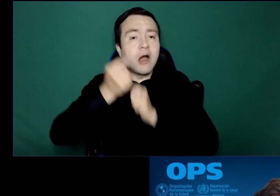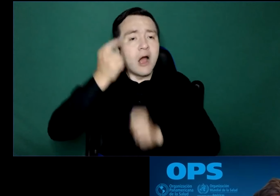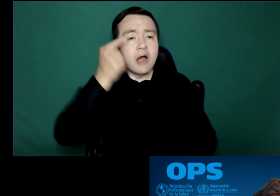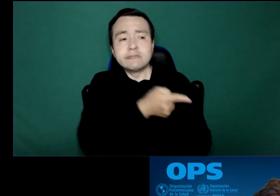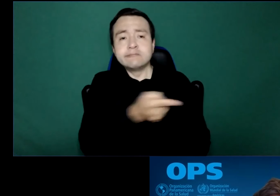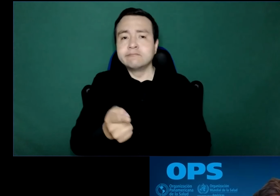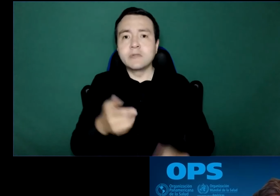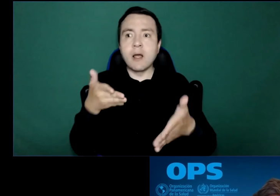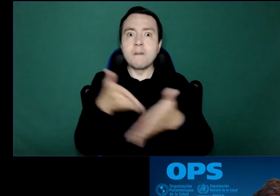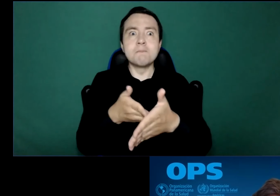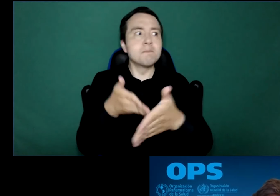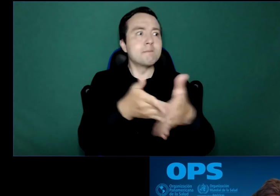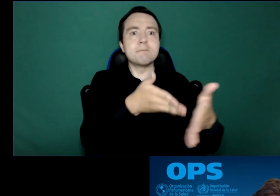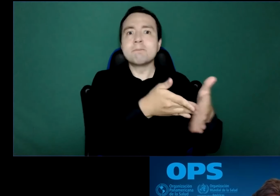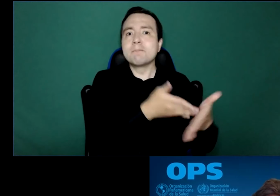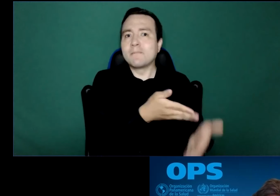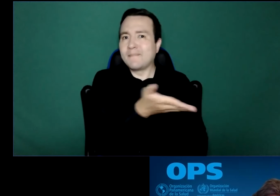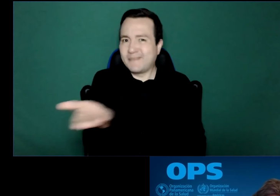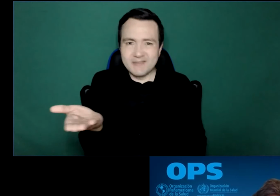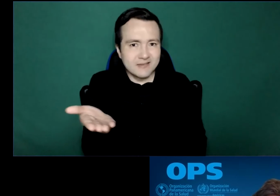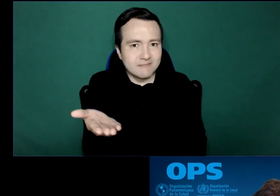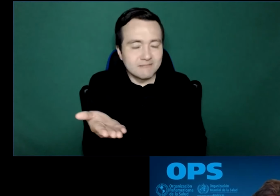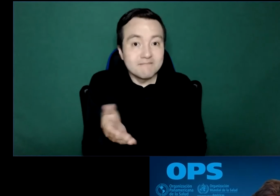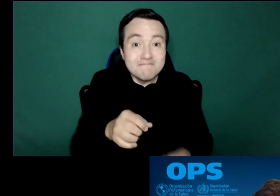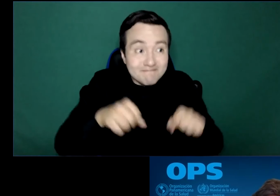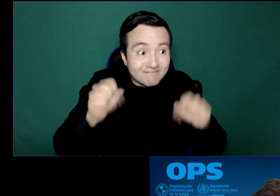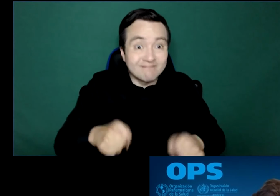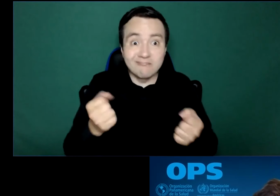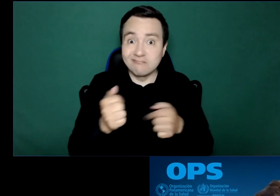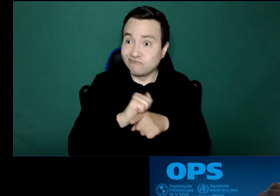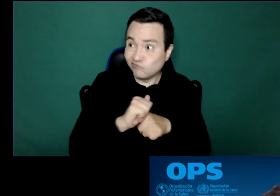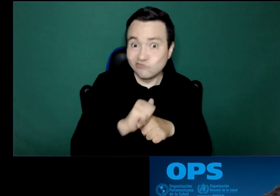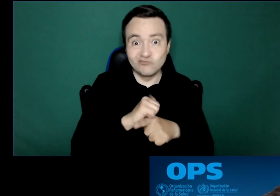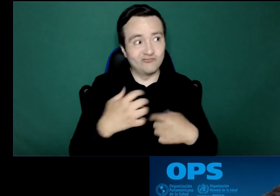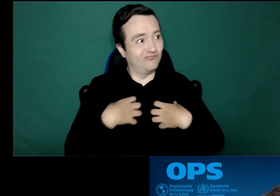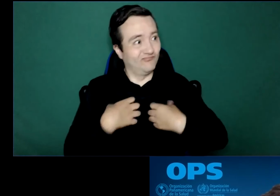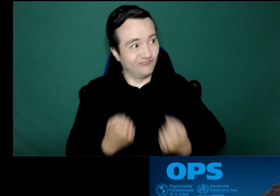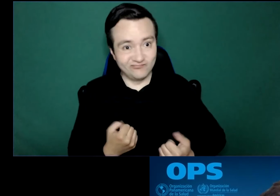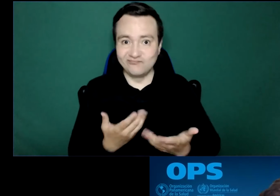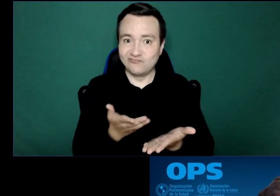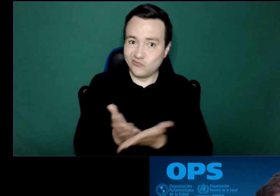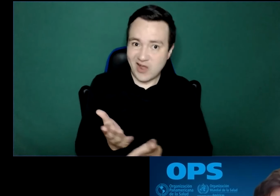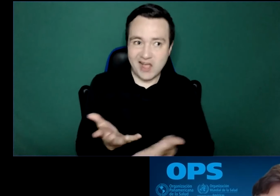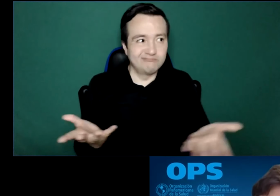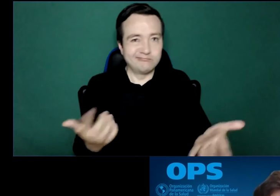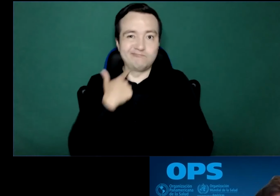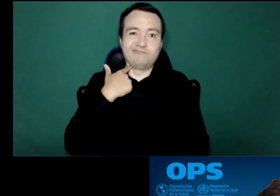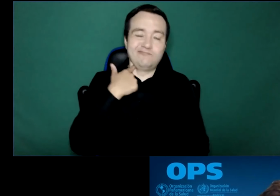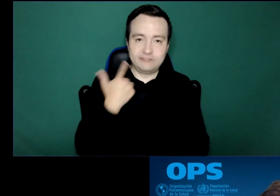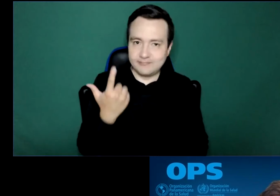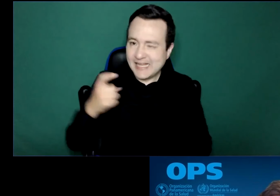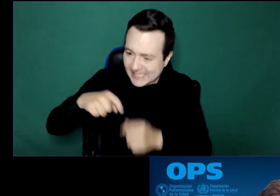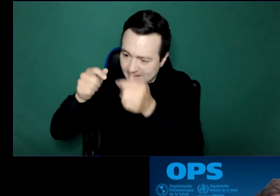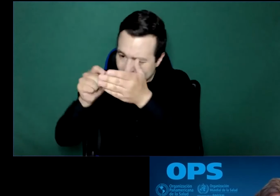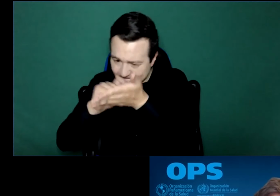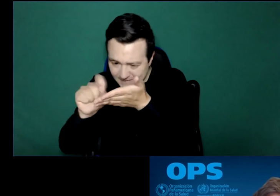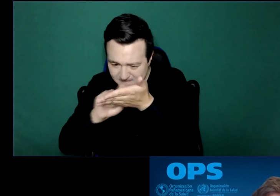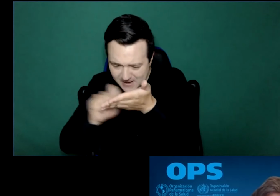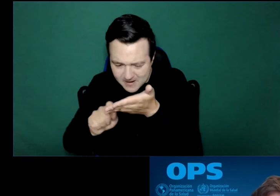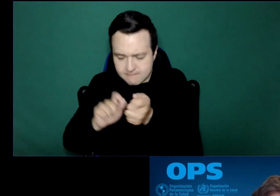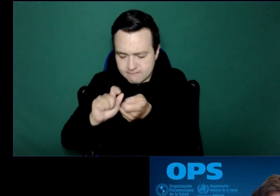access and the exercise of their right to health. The essential public health functions, the